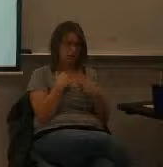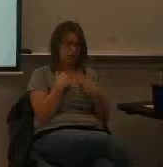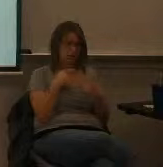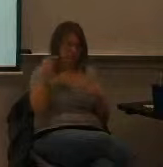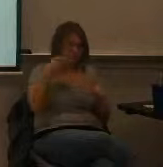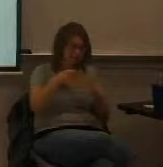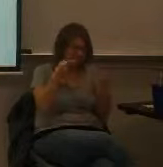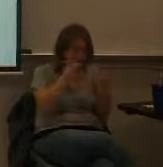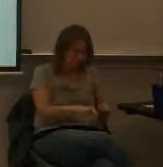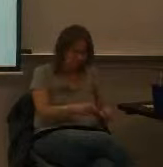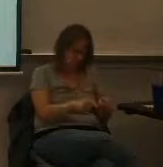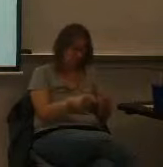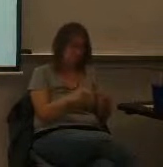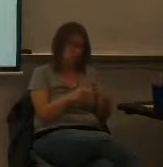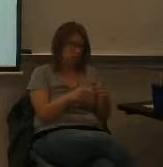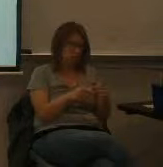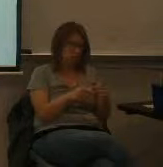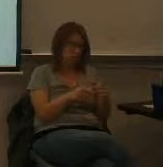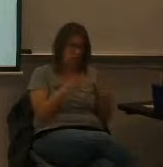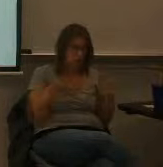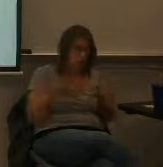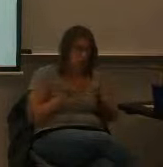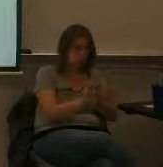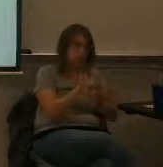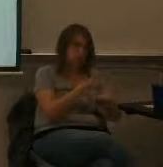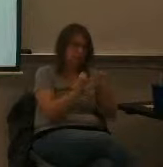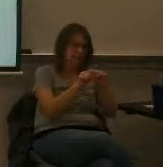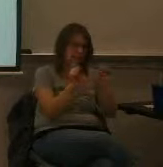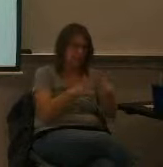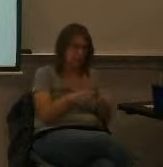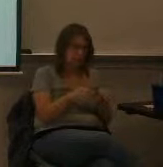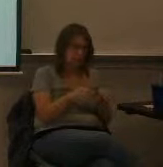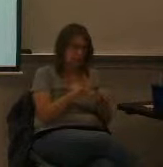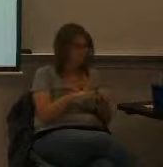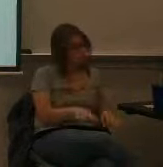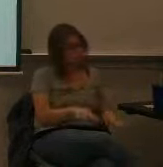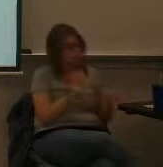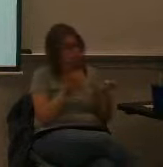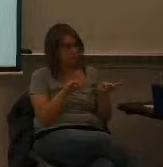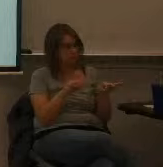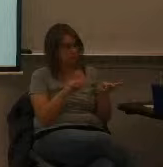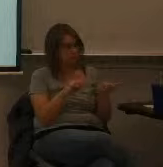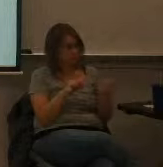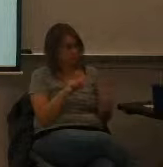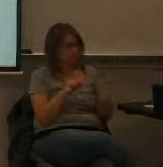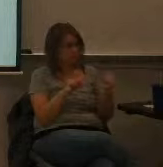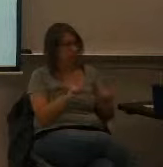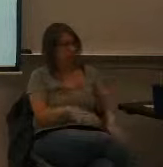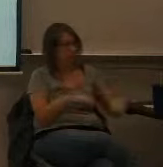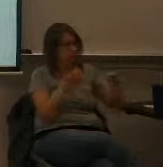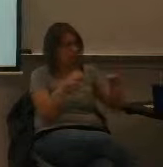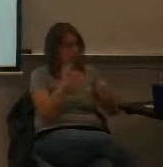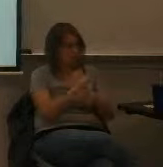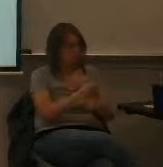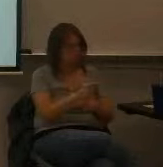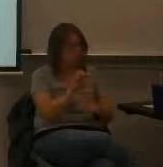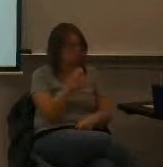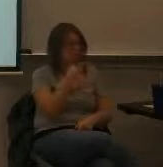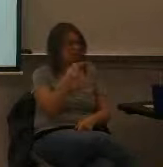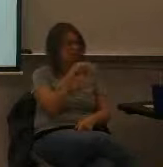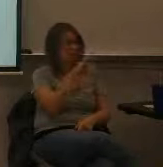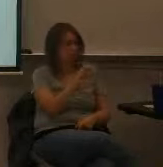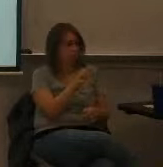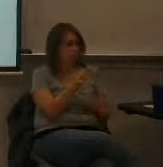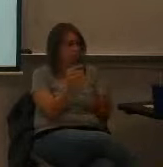event, a push on a system. So a flood would be an extreme event,